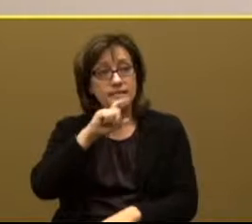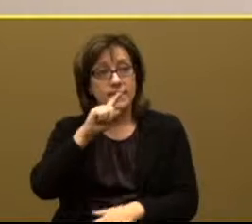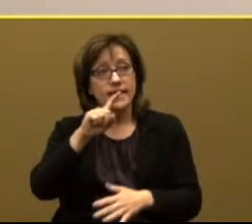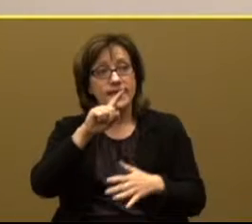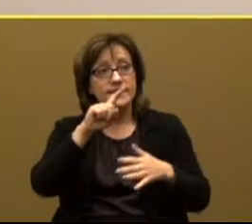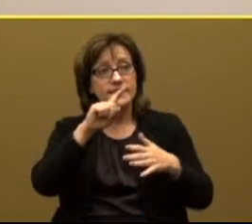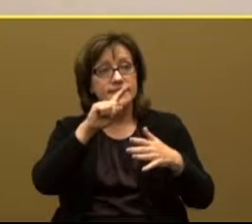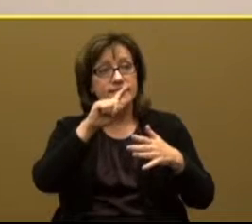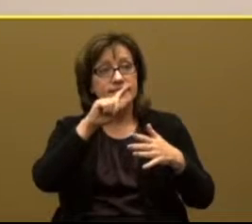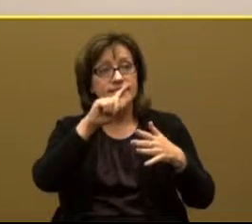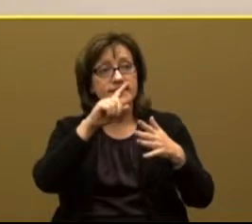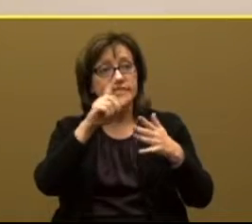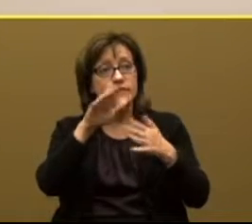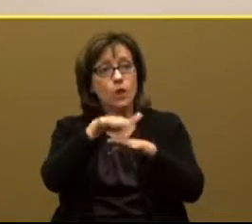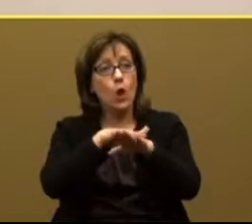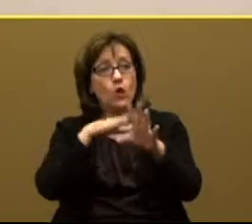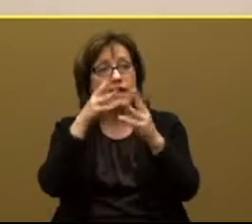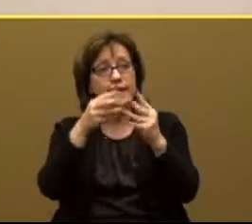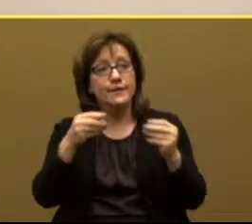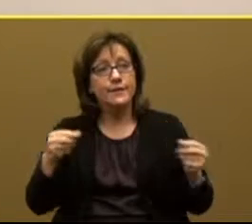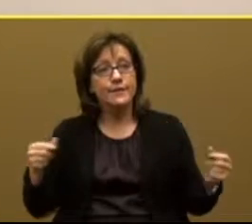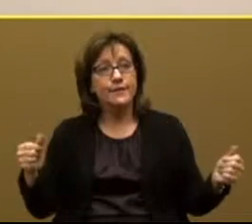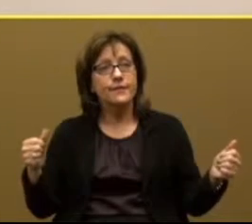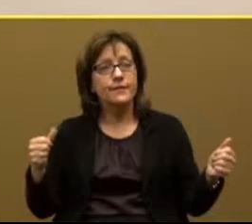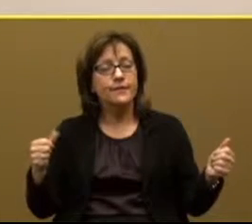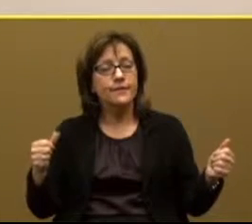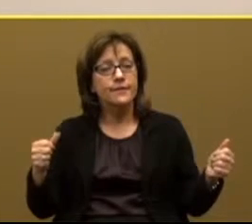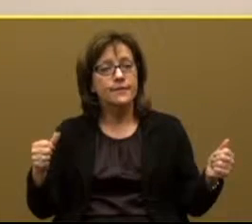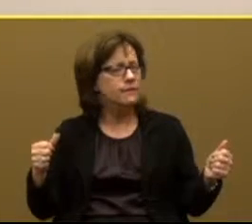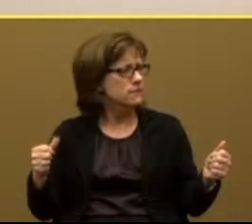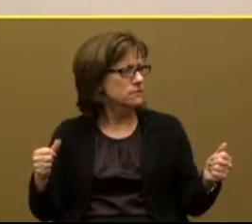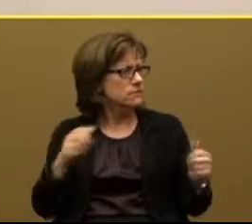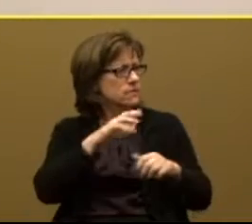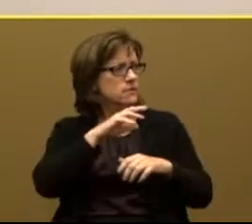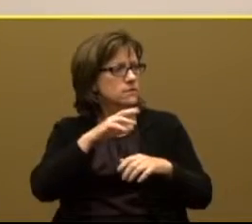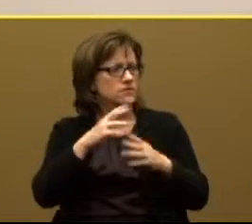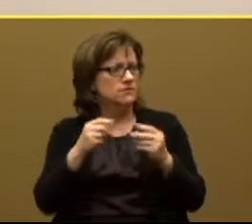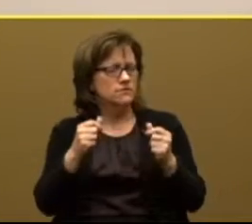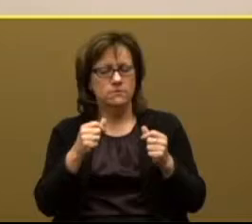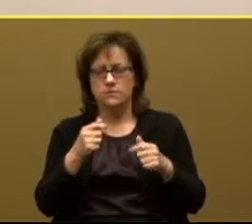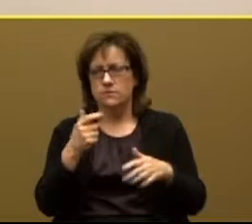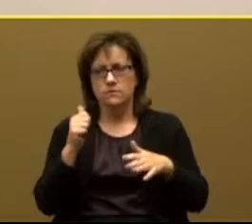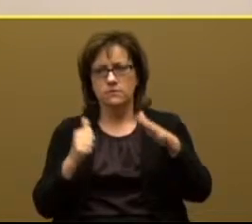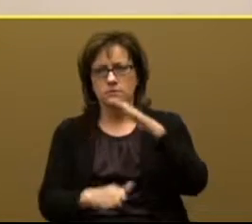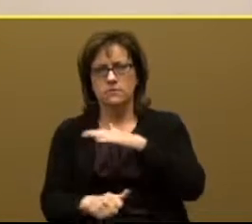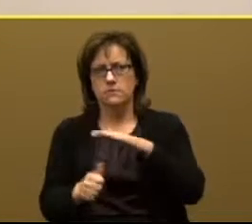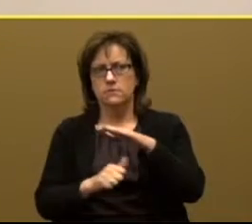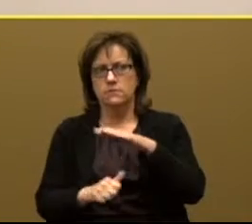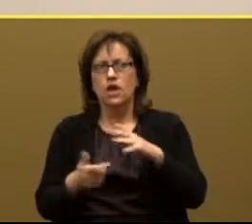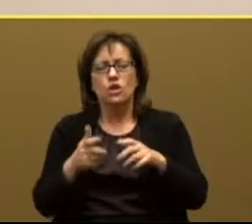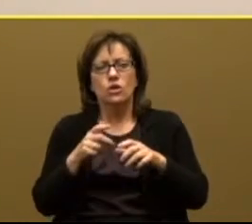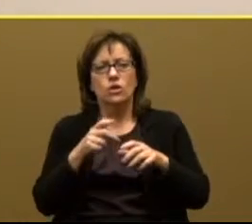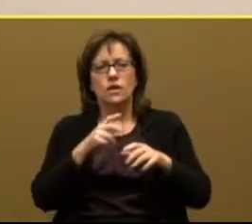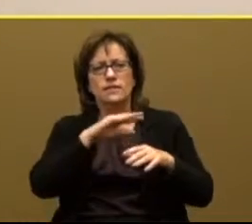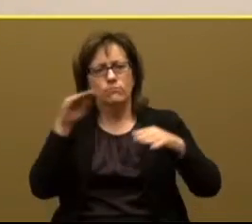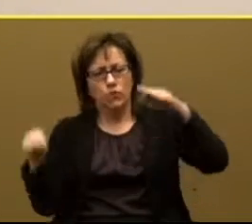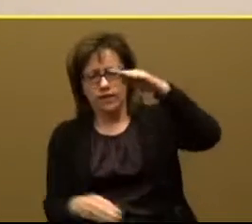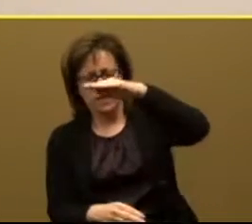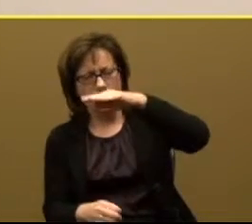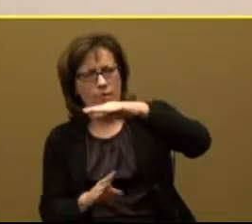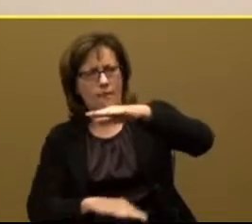the basement. Do you have to stay in the basement? No. PECS you can build upon. You